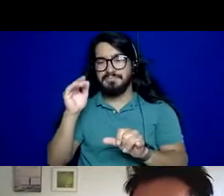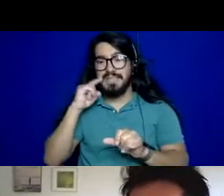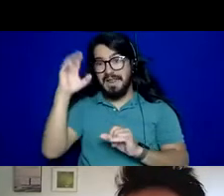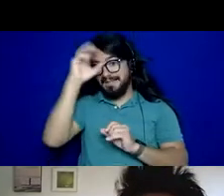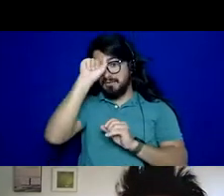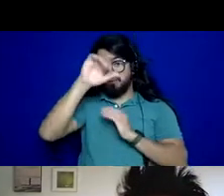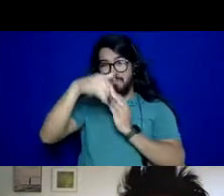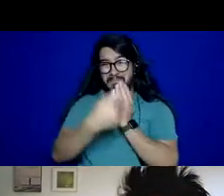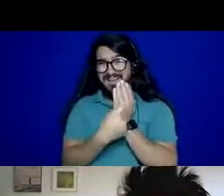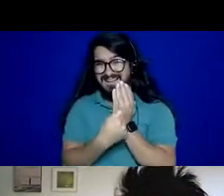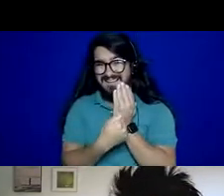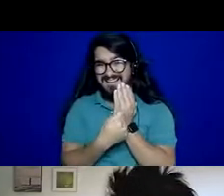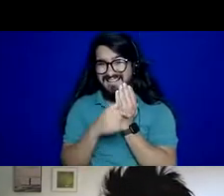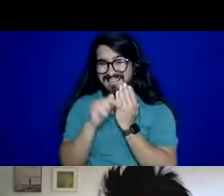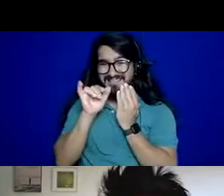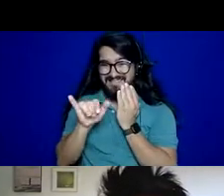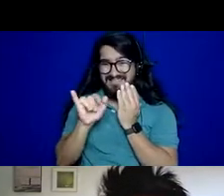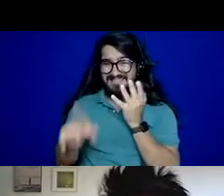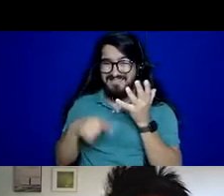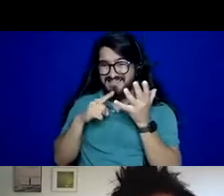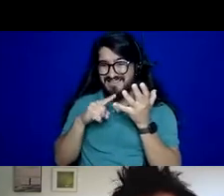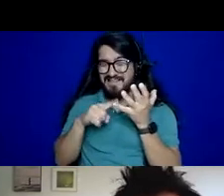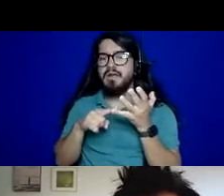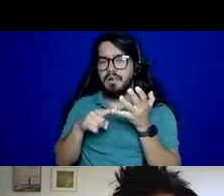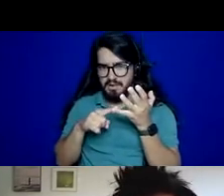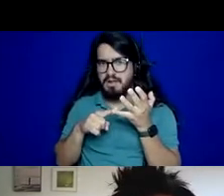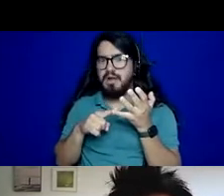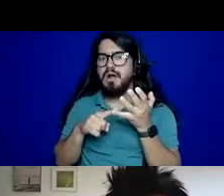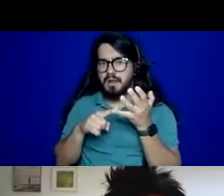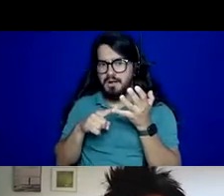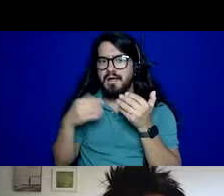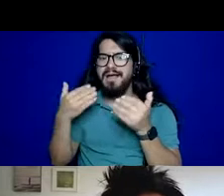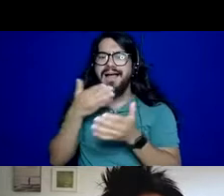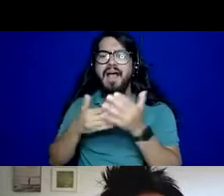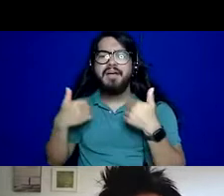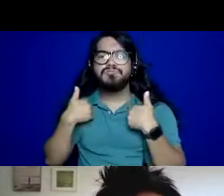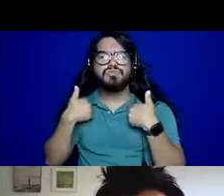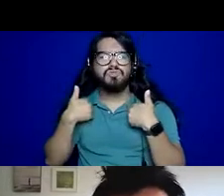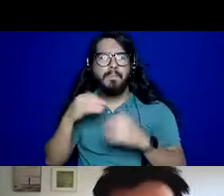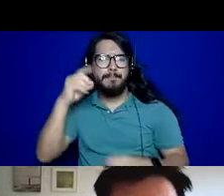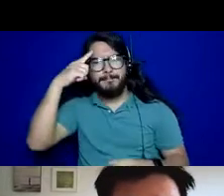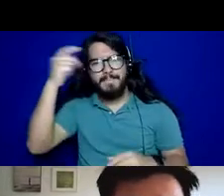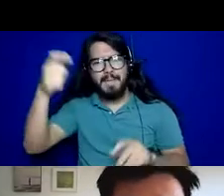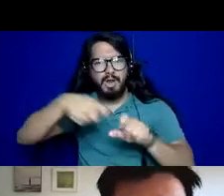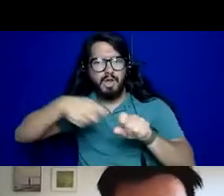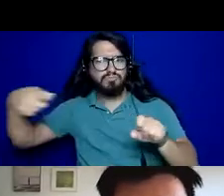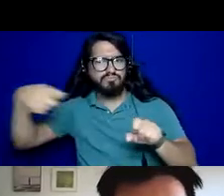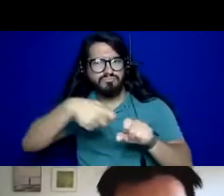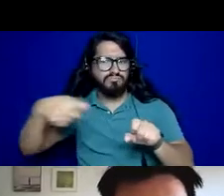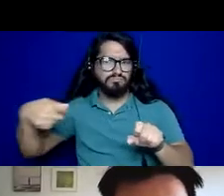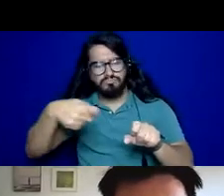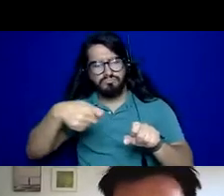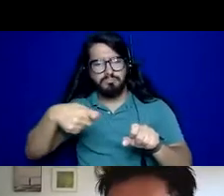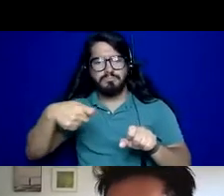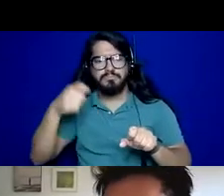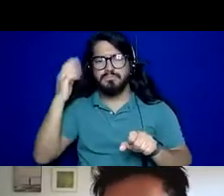main body. And then I'm also aware that I have some removable memory. My SIM card is it capable of storing